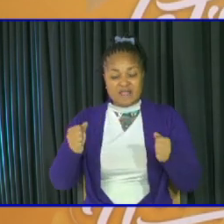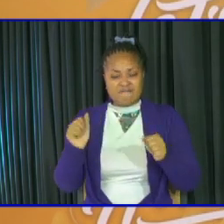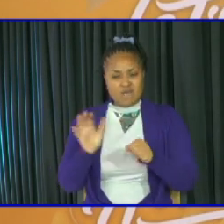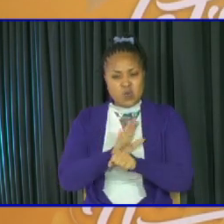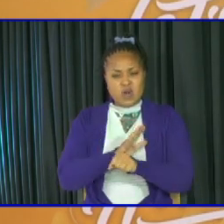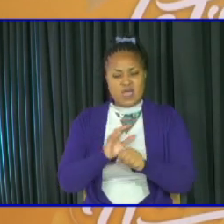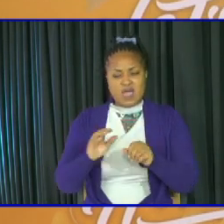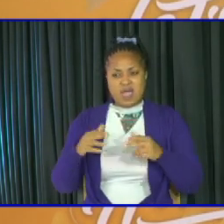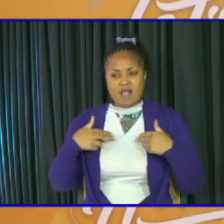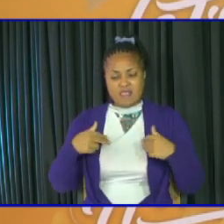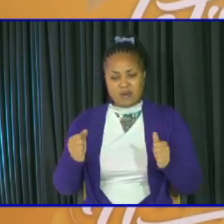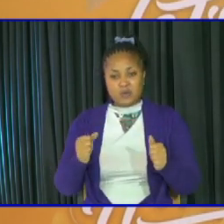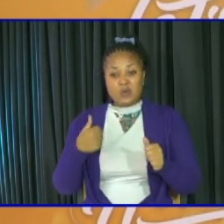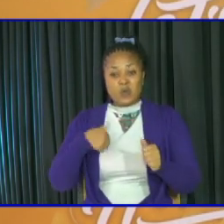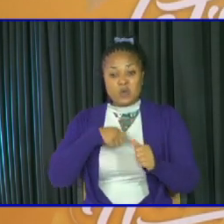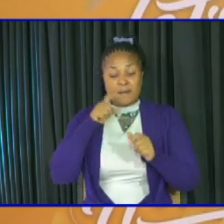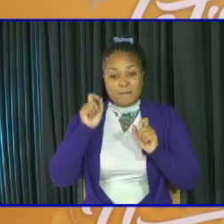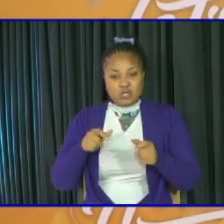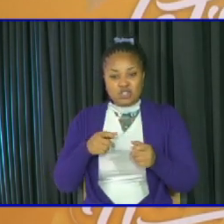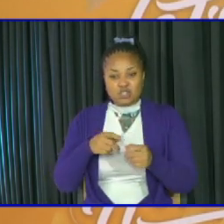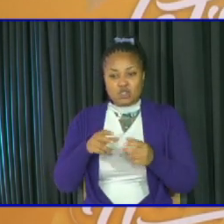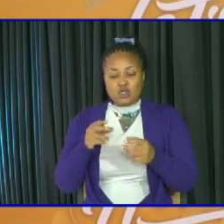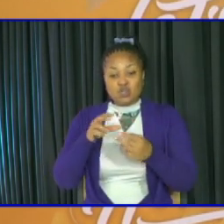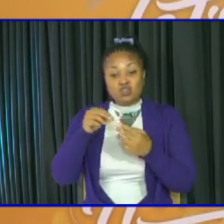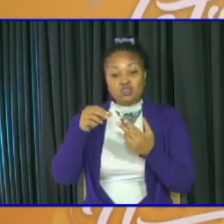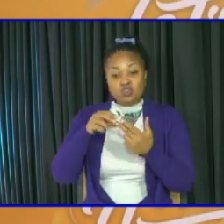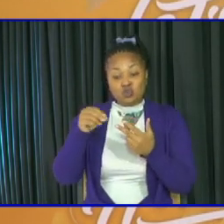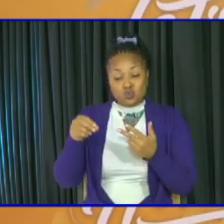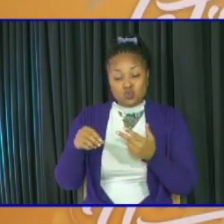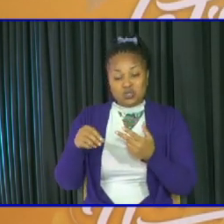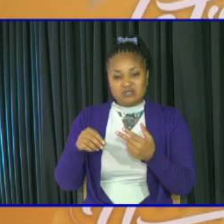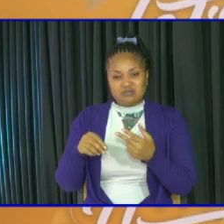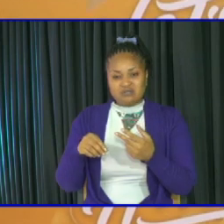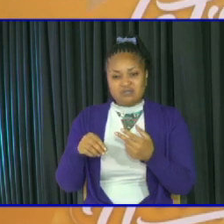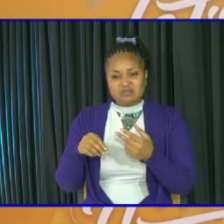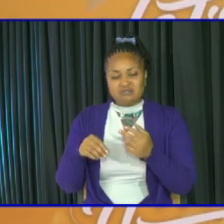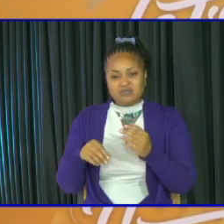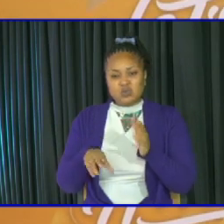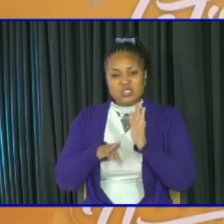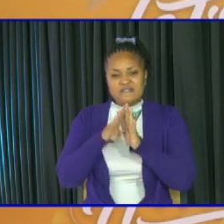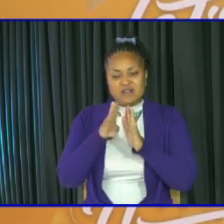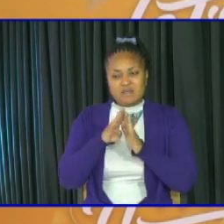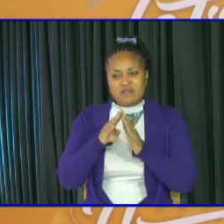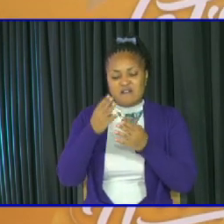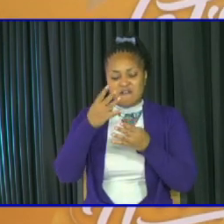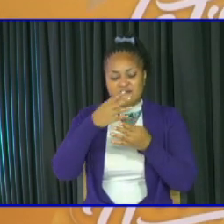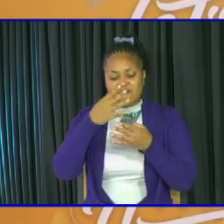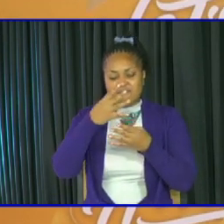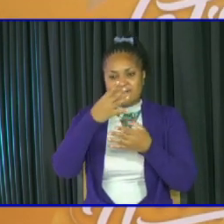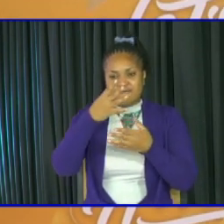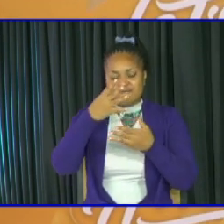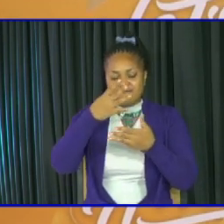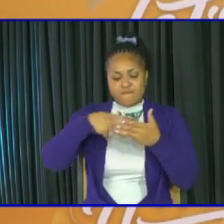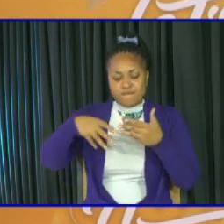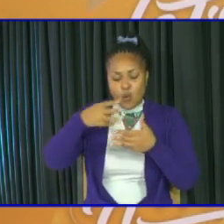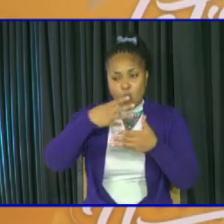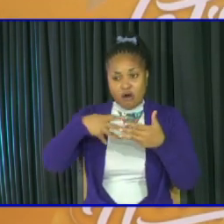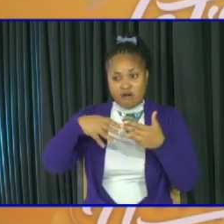we must choose to nourish all these facets of health outlined in Luke 2,